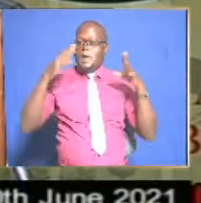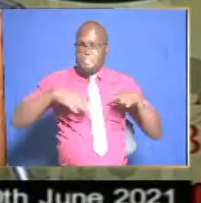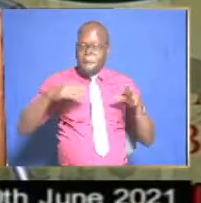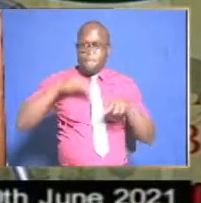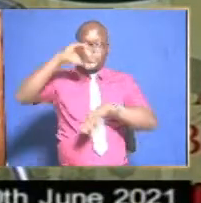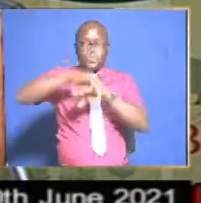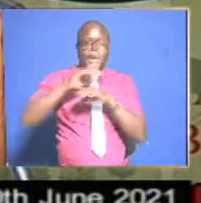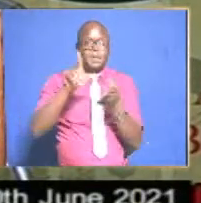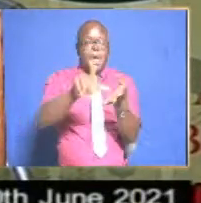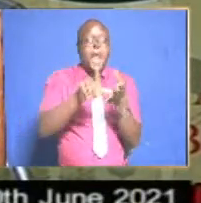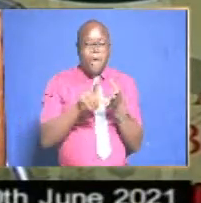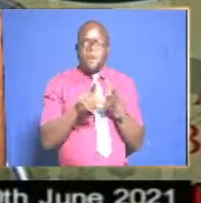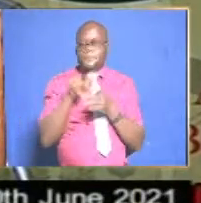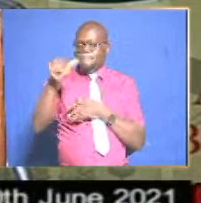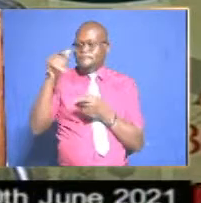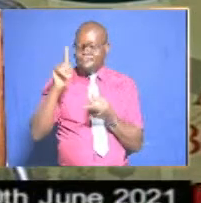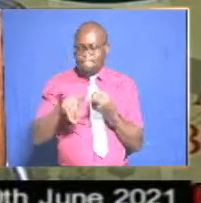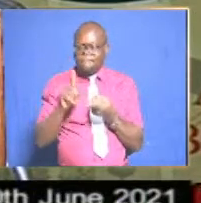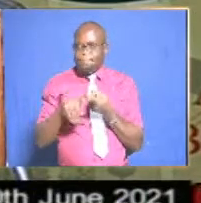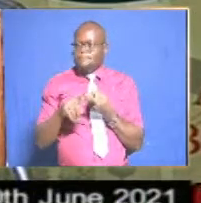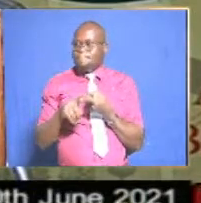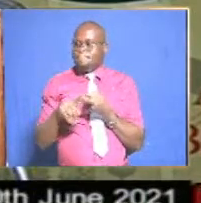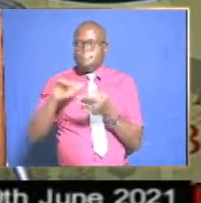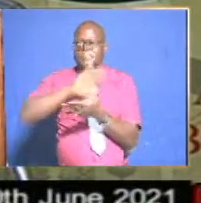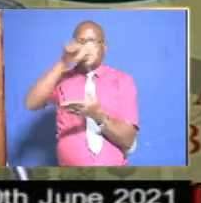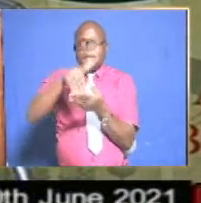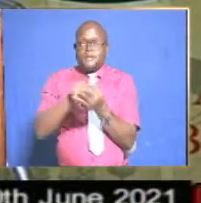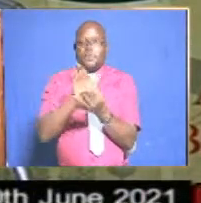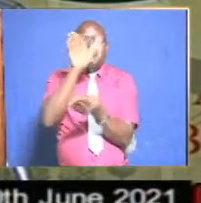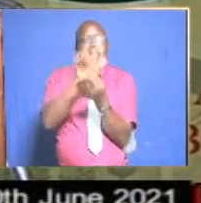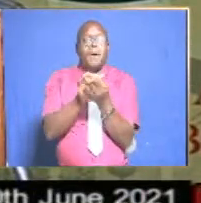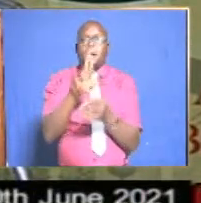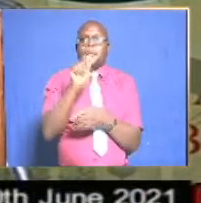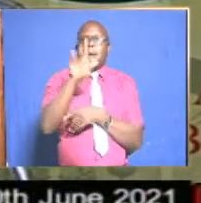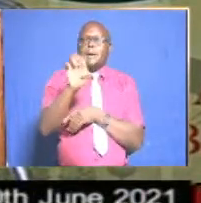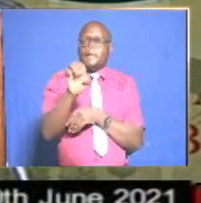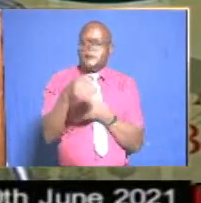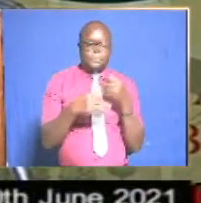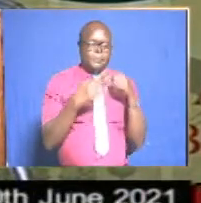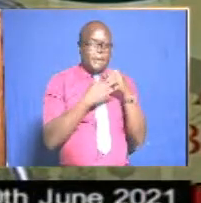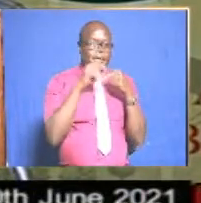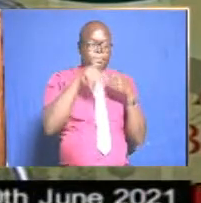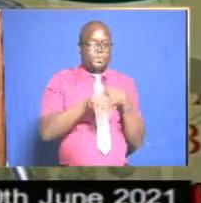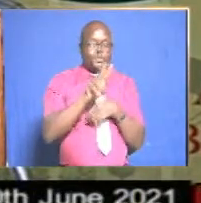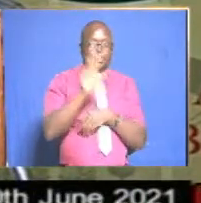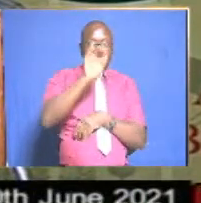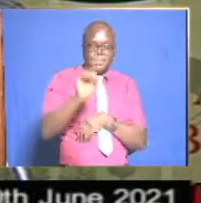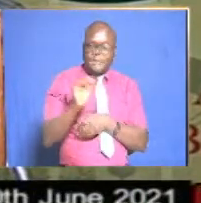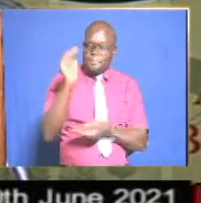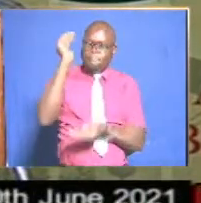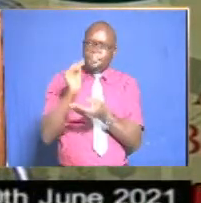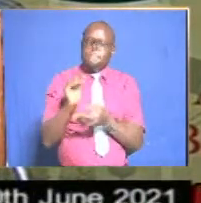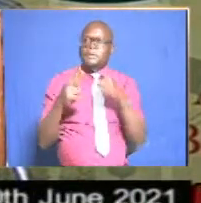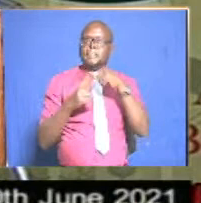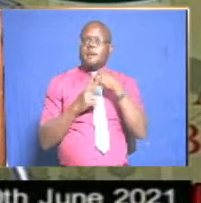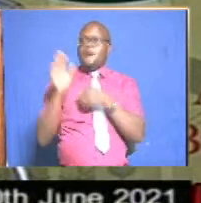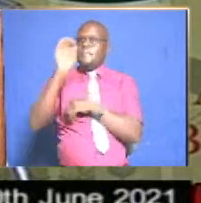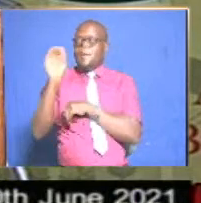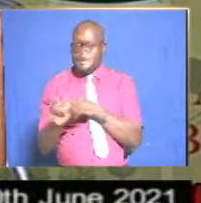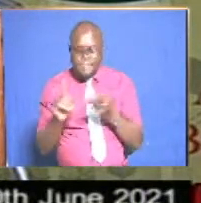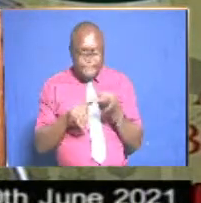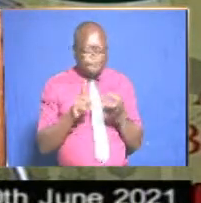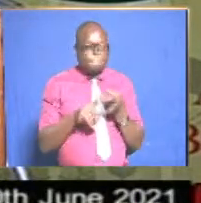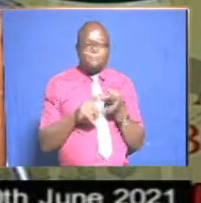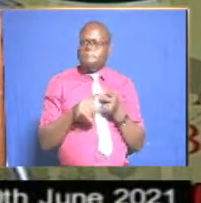sector. These included reduction of the central bank rate from 8.25 to 7% and lowering of the